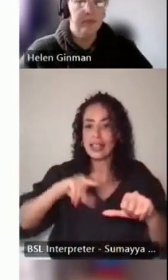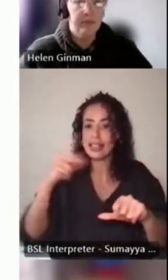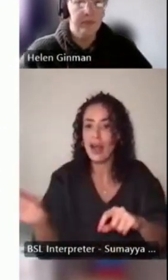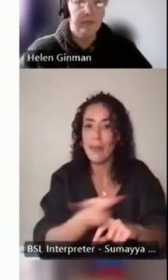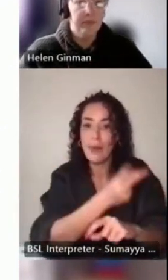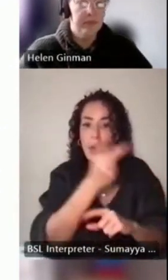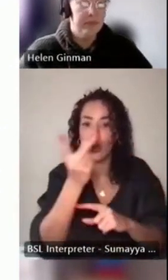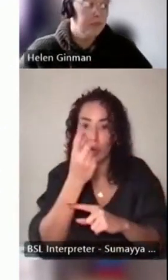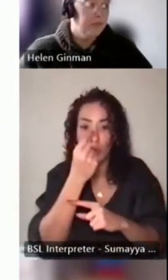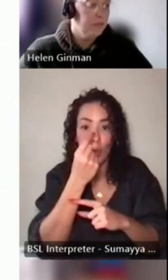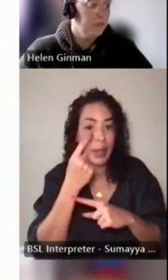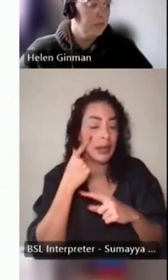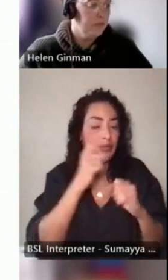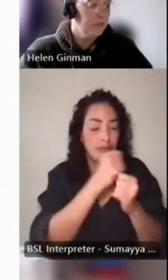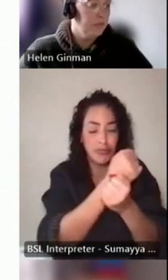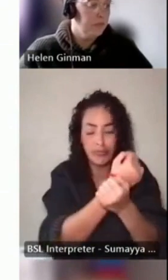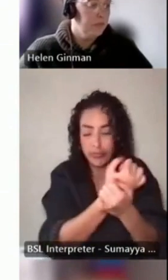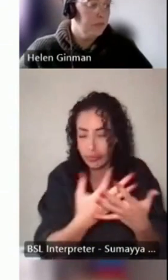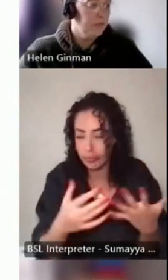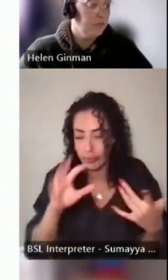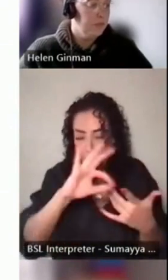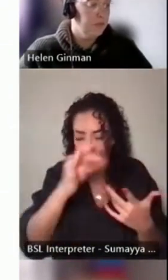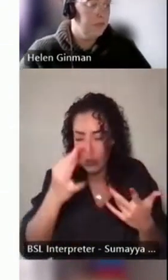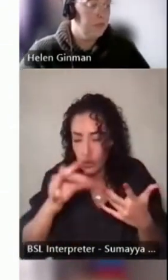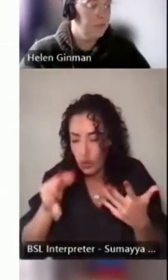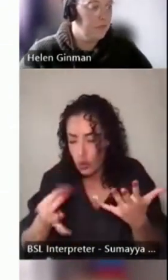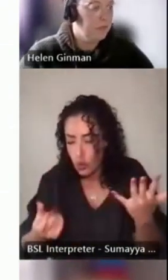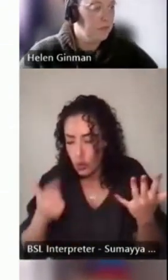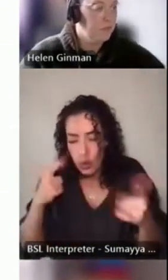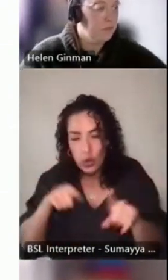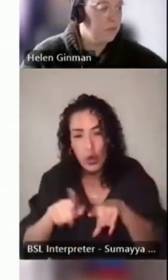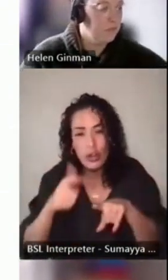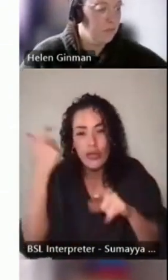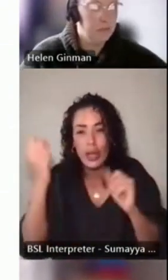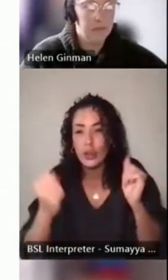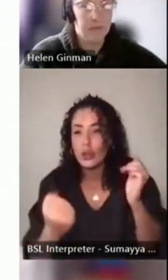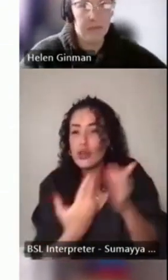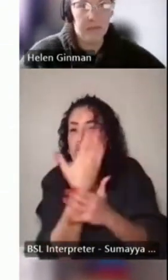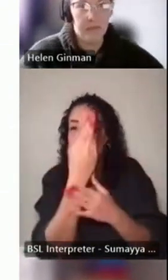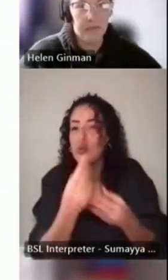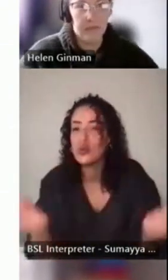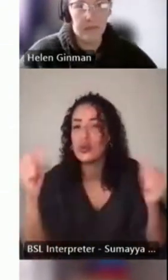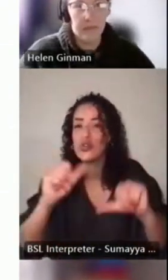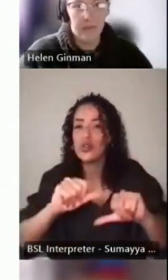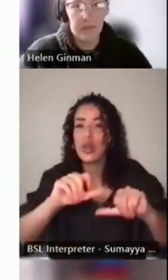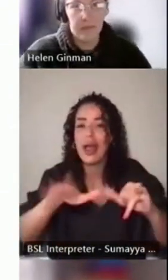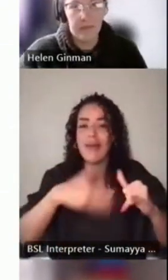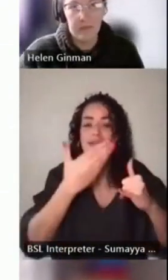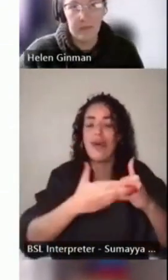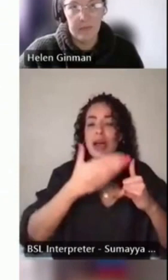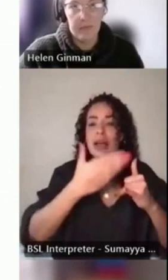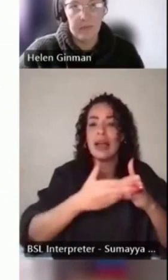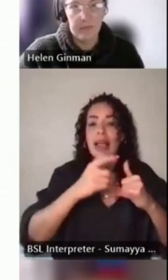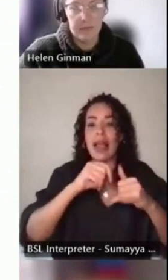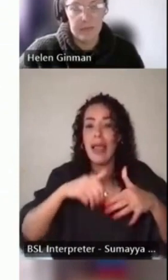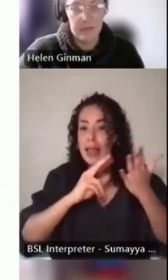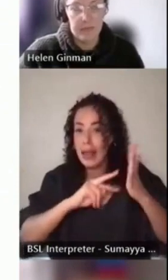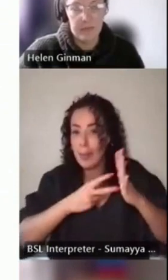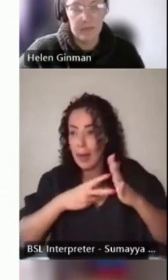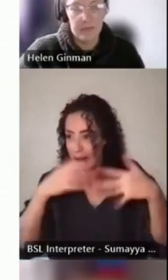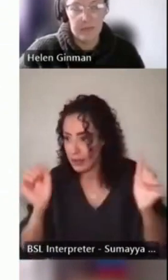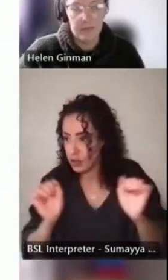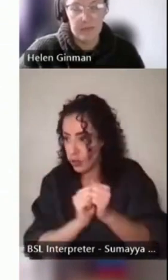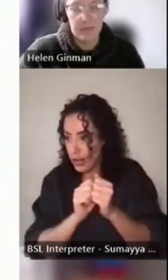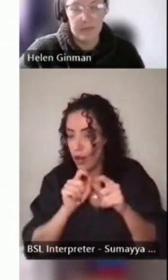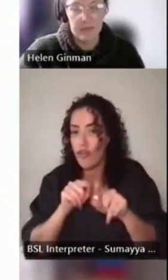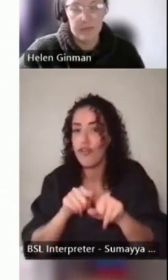explore many options and try and generate new solutions. And then lastly, it's important to follow up on any plans you make. So